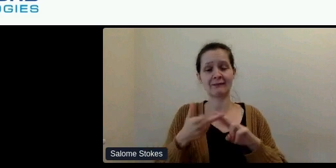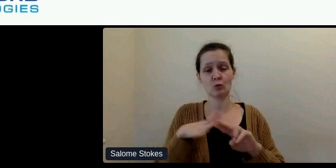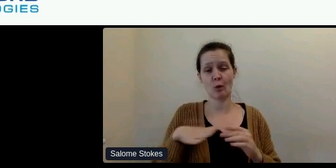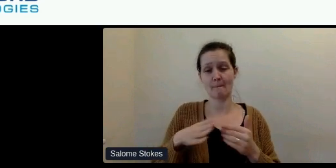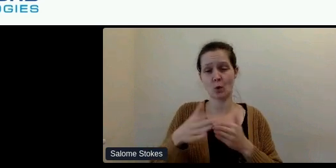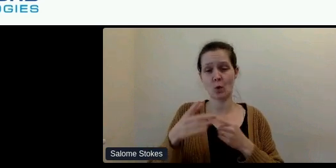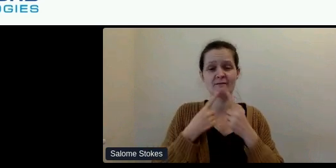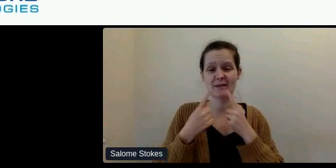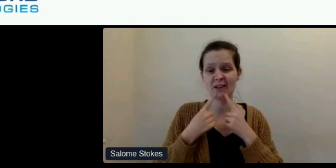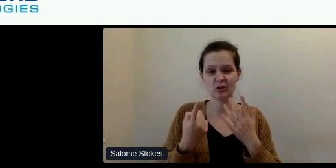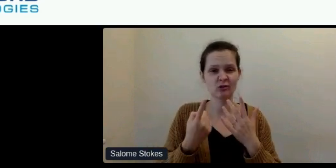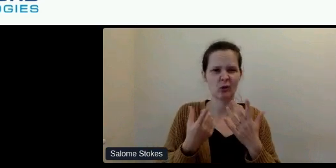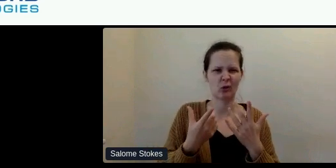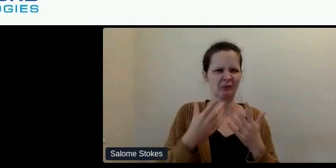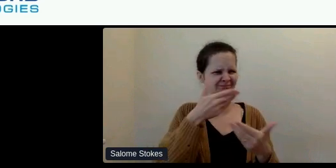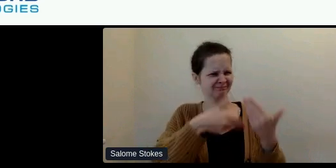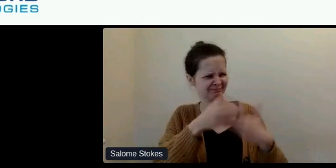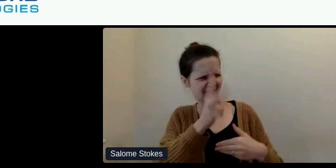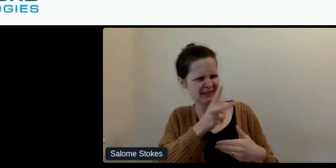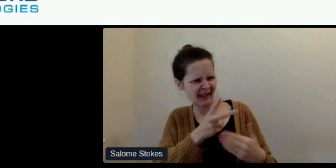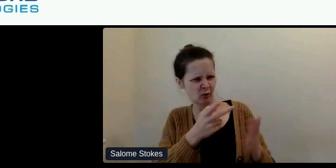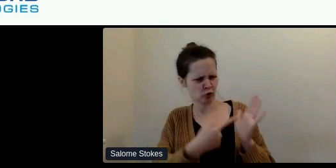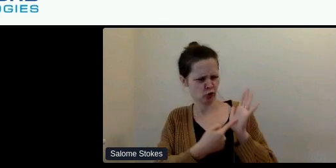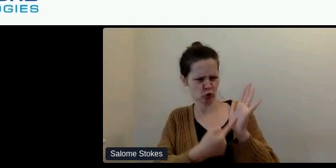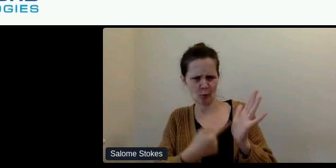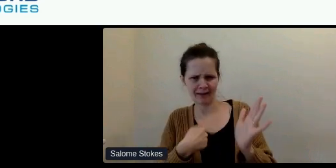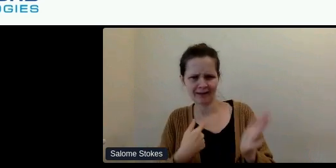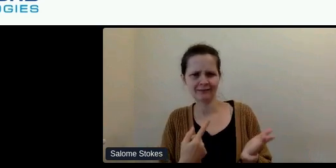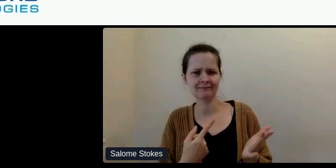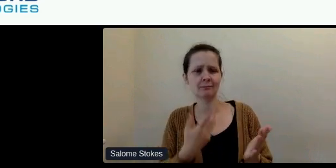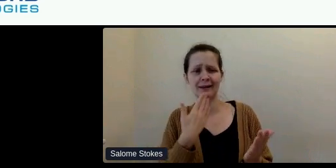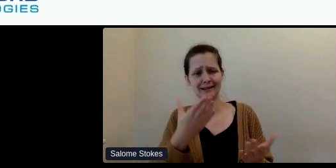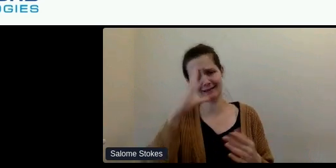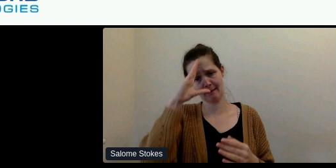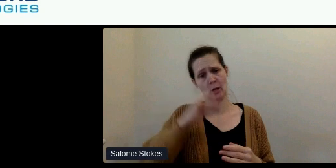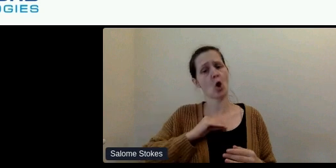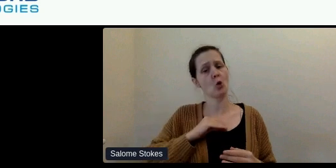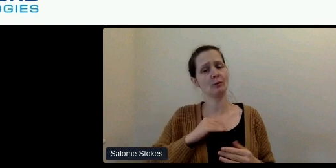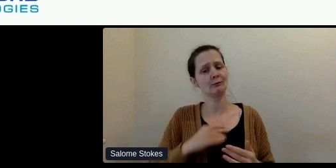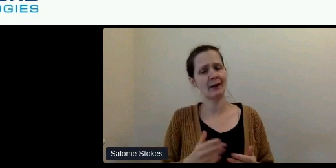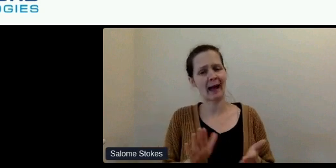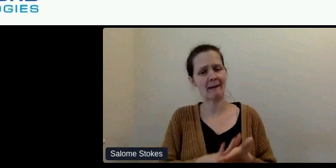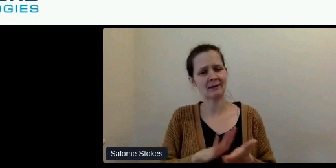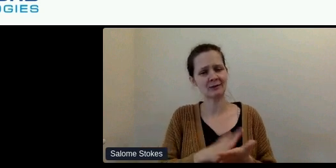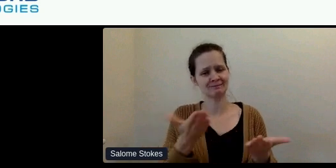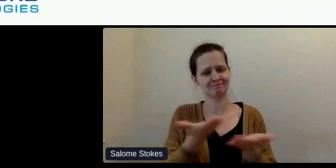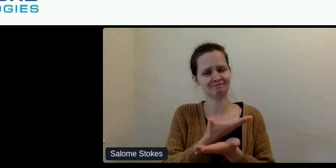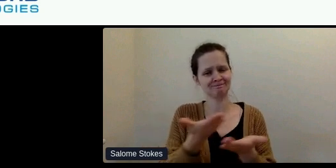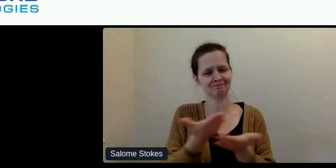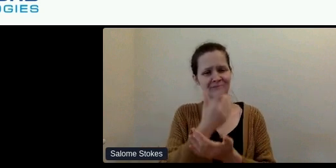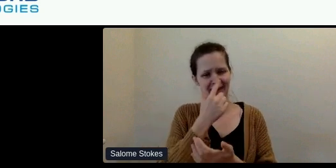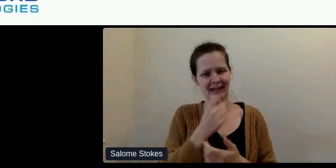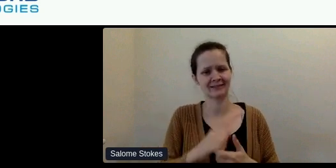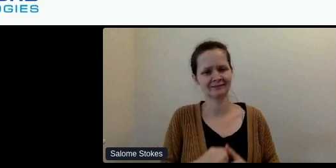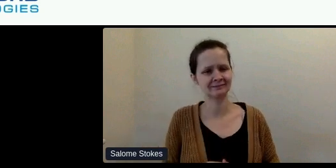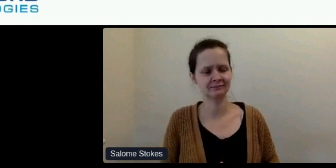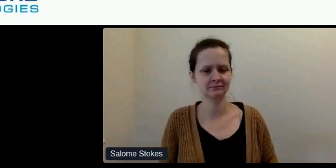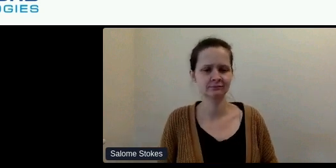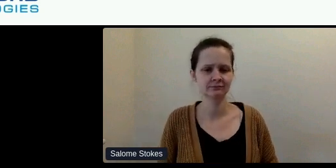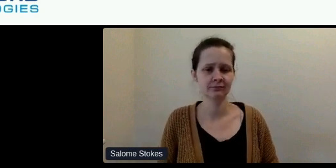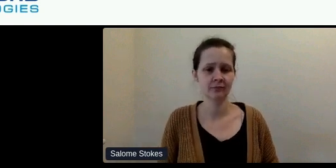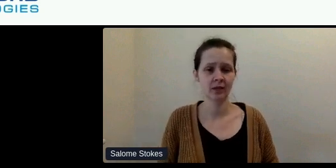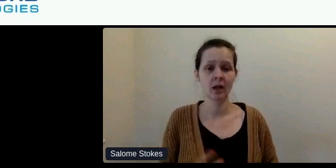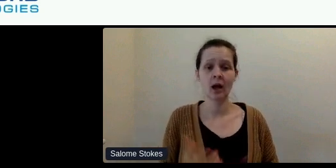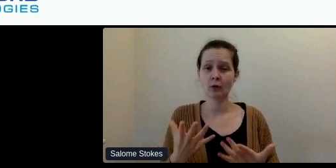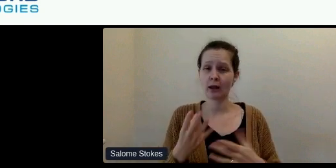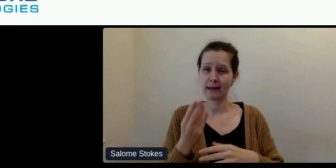of any of those components, or you have more particular information that you'd like. But if anyone has any questions and I've got time, I'm happy to